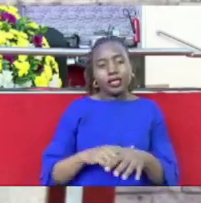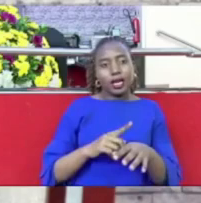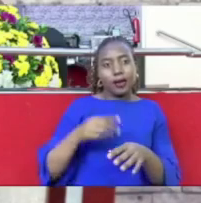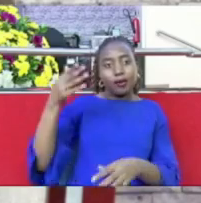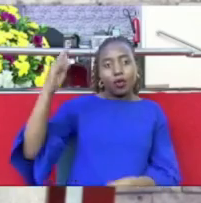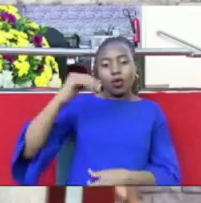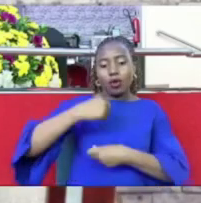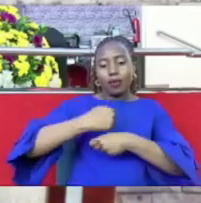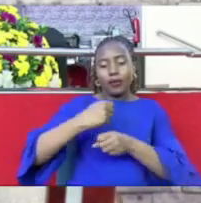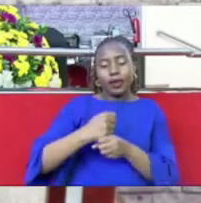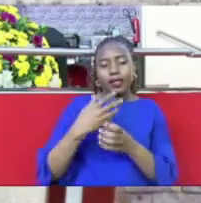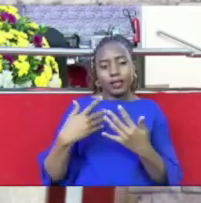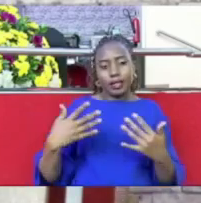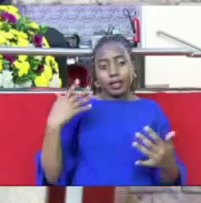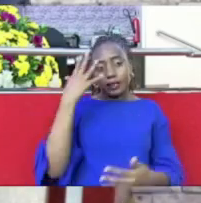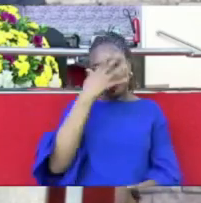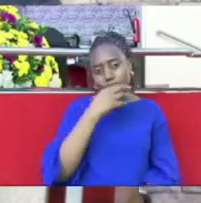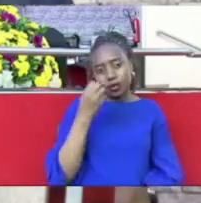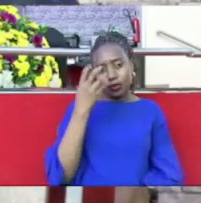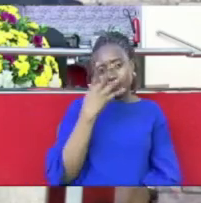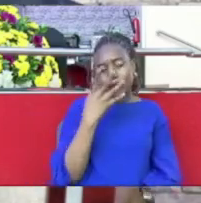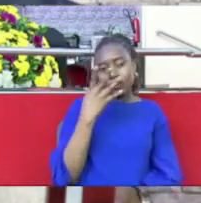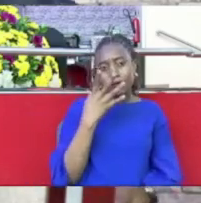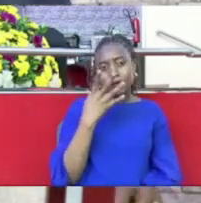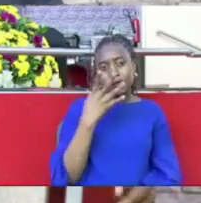beautiful. Atayafanya mambo yawe marembo. And under